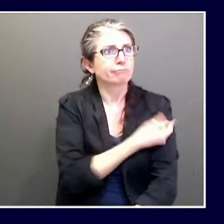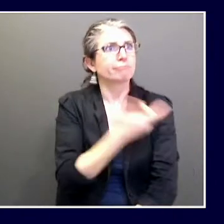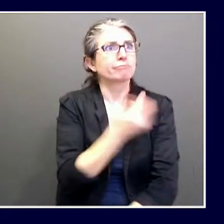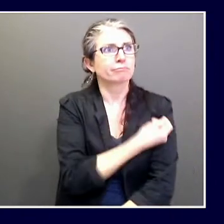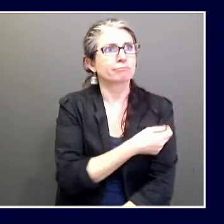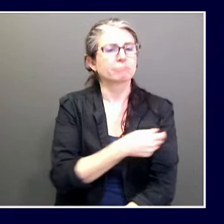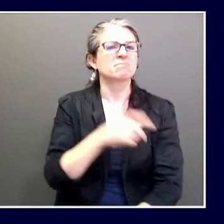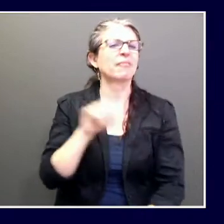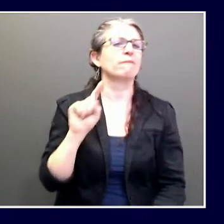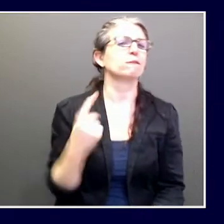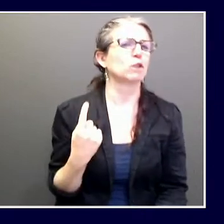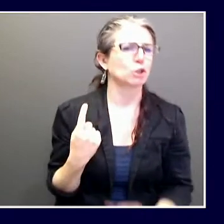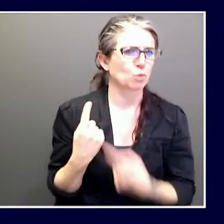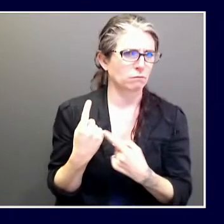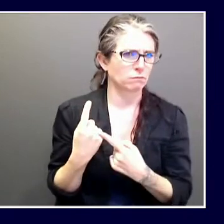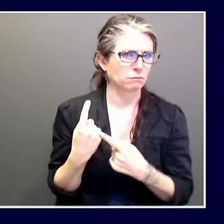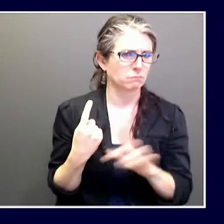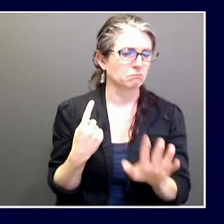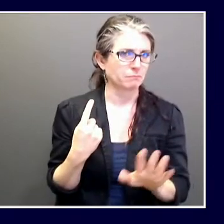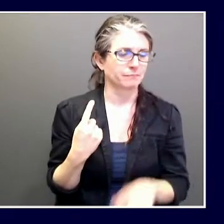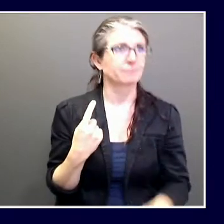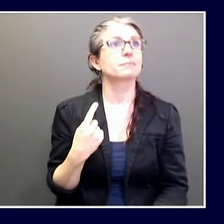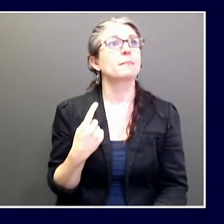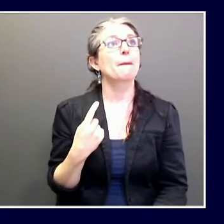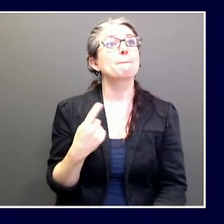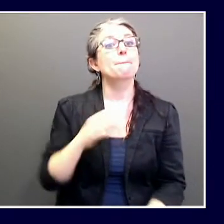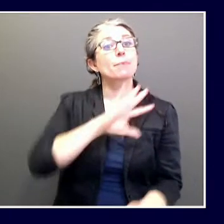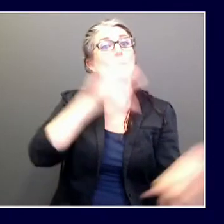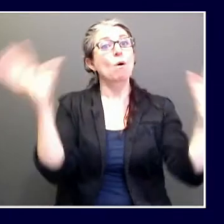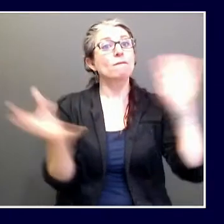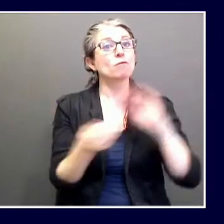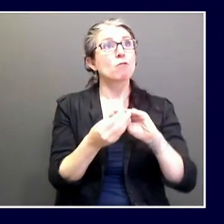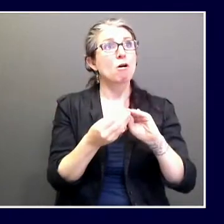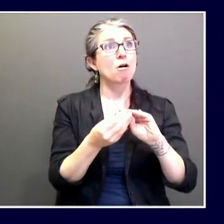now. Overall, Maine is administering about